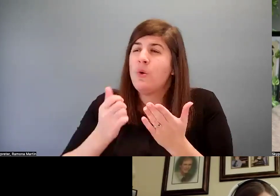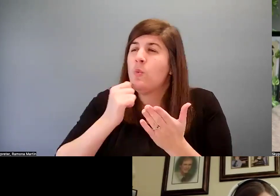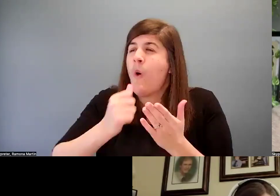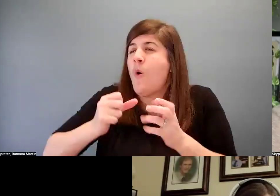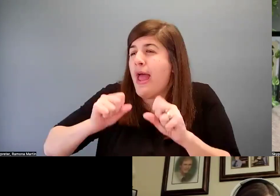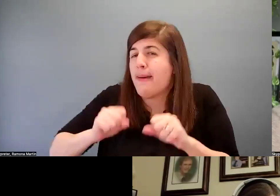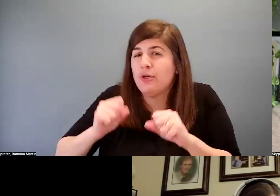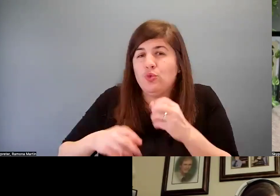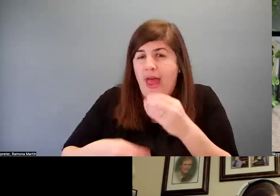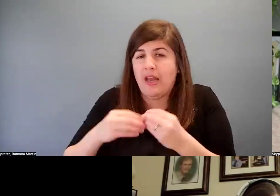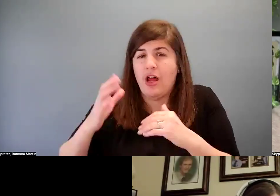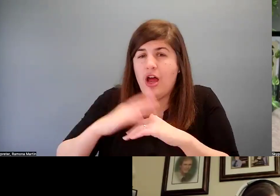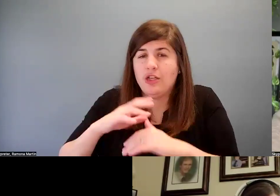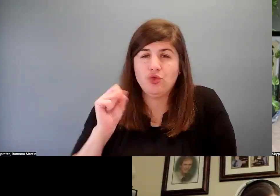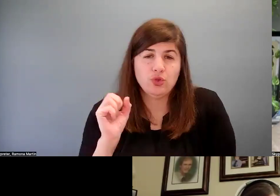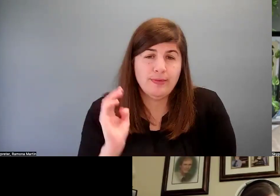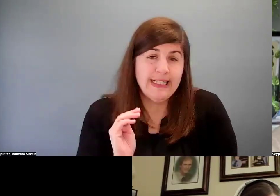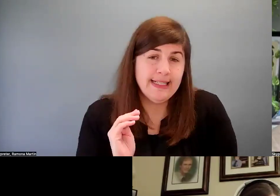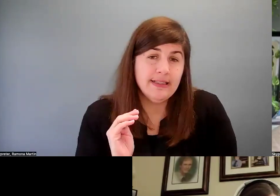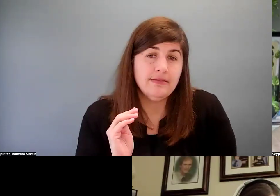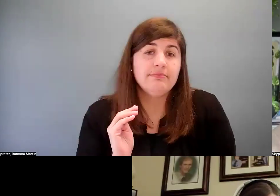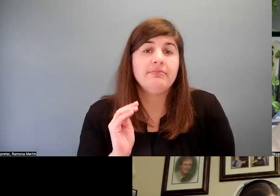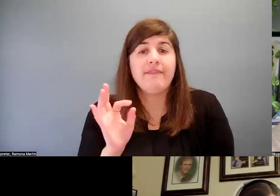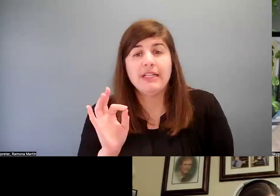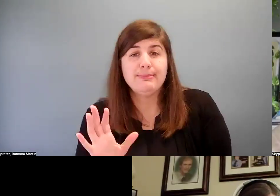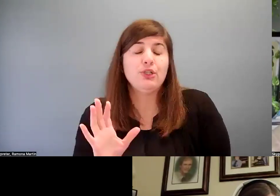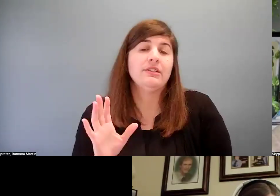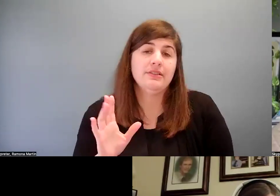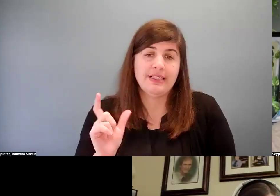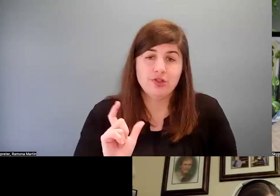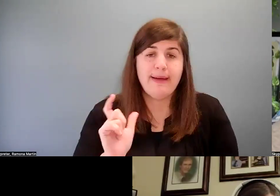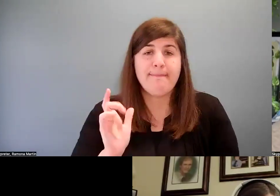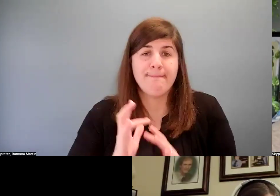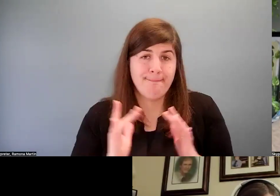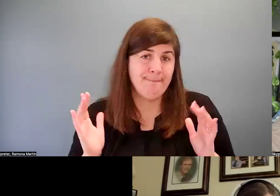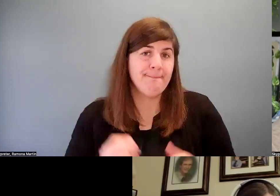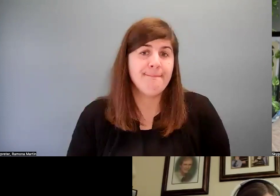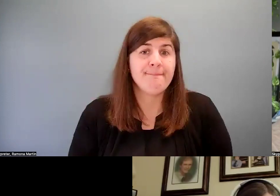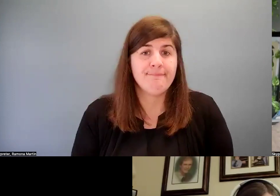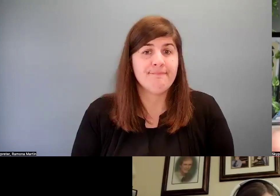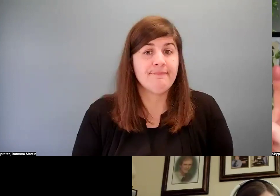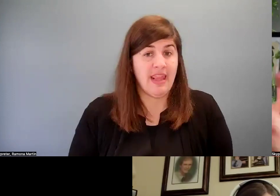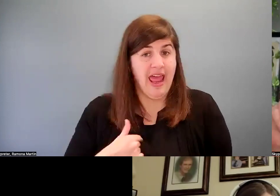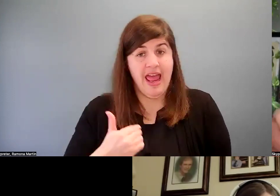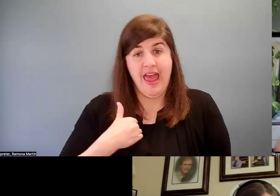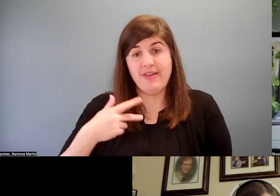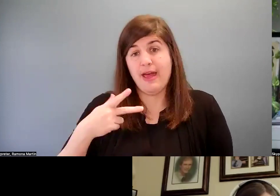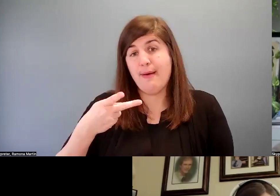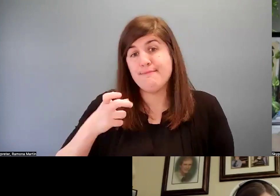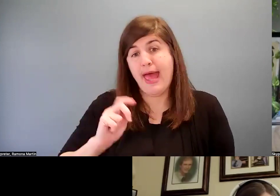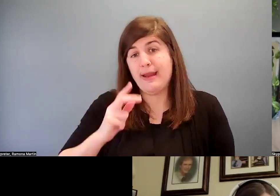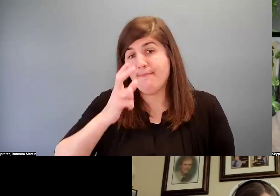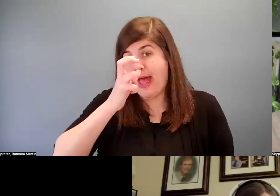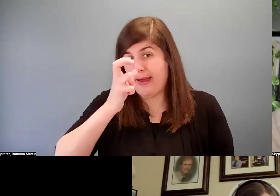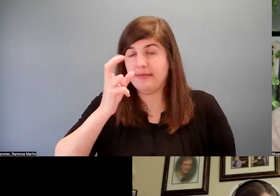able to add them on social media. true. So true. I have a pet uh bug, using